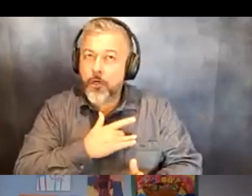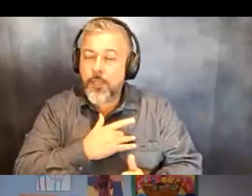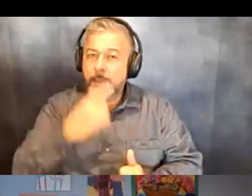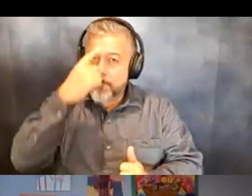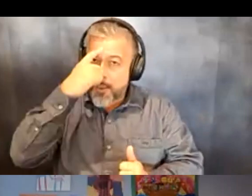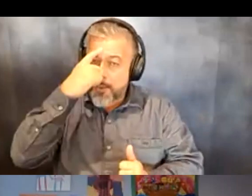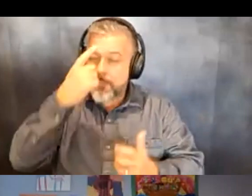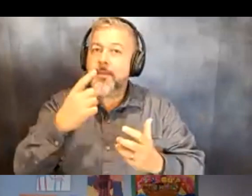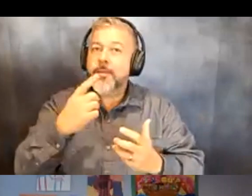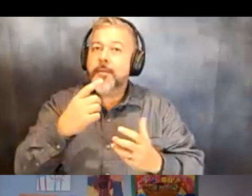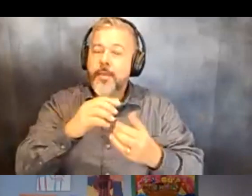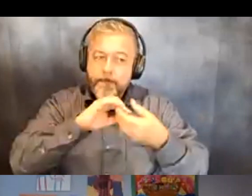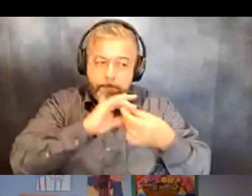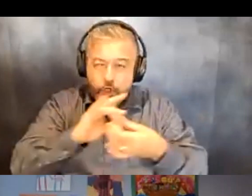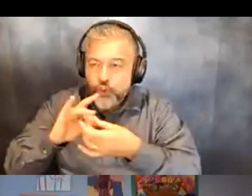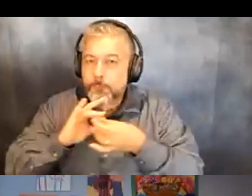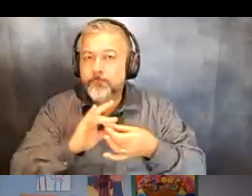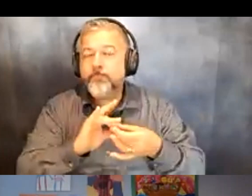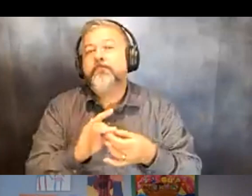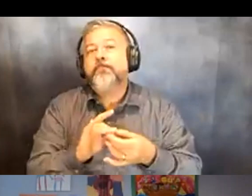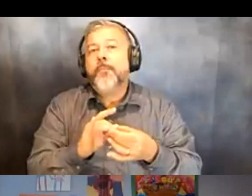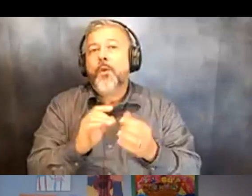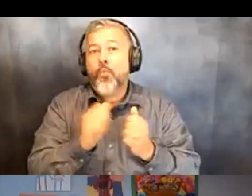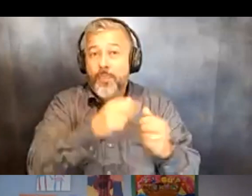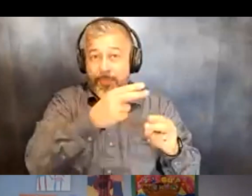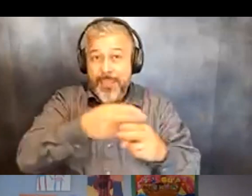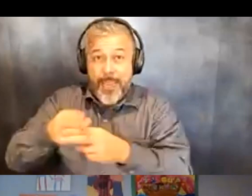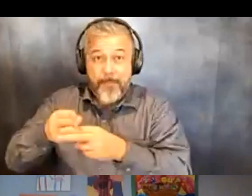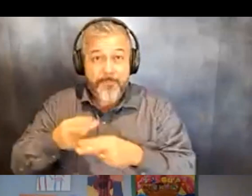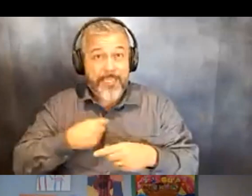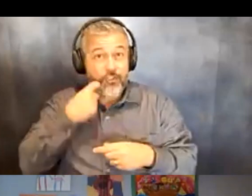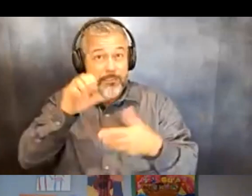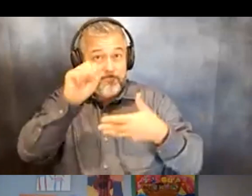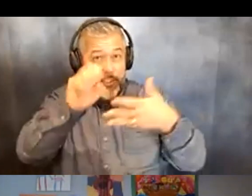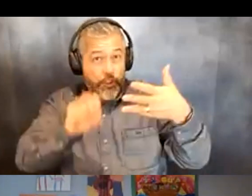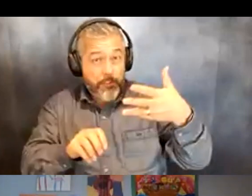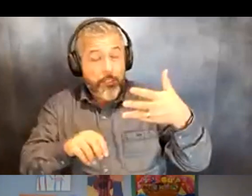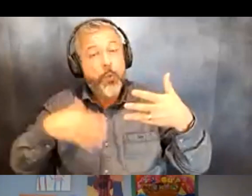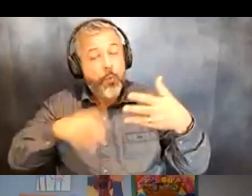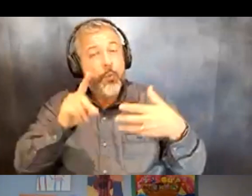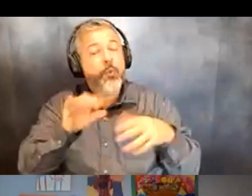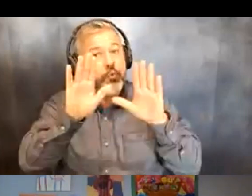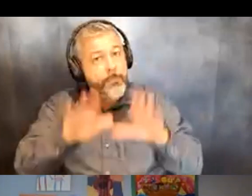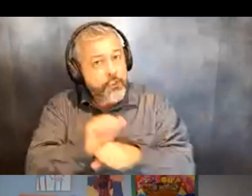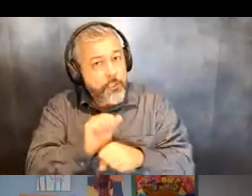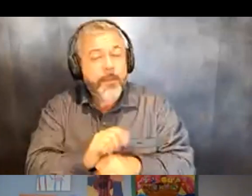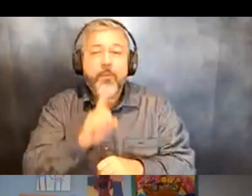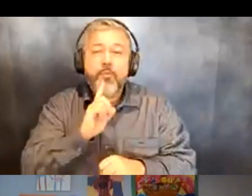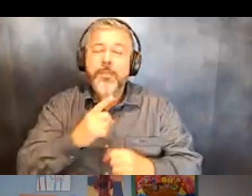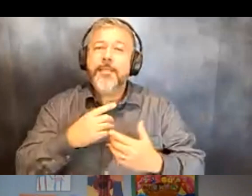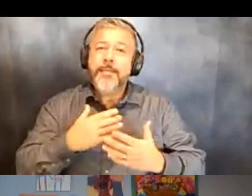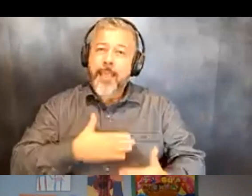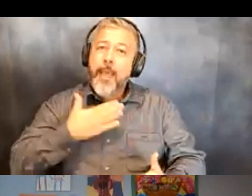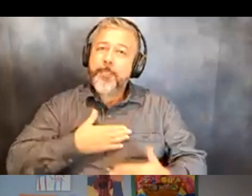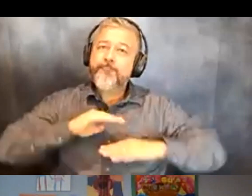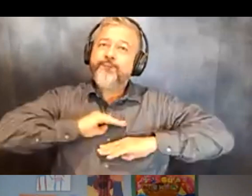I know the leaders I just mentioned do a tremendous job on. So I'm really pleased with where we are and where